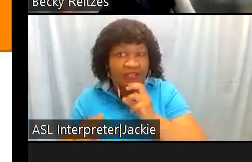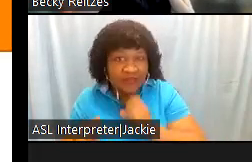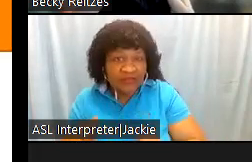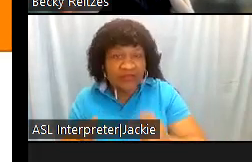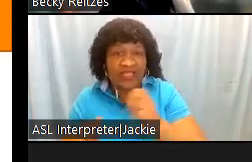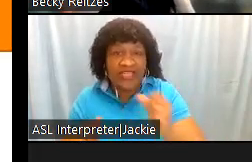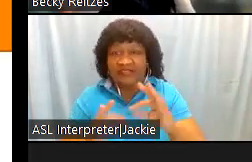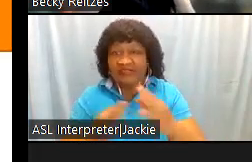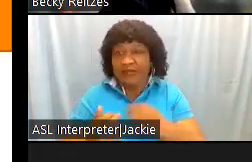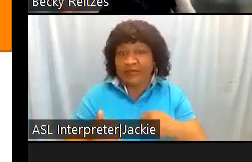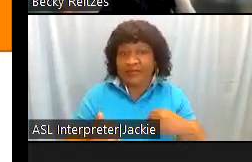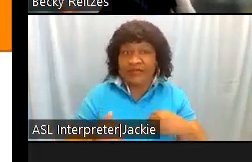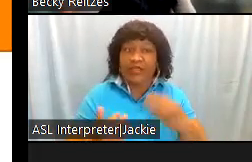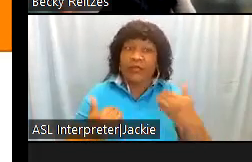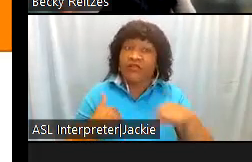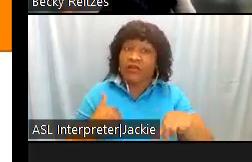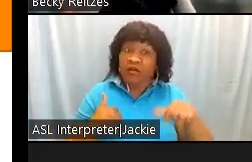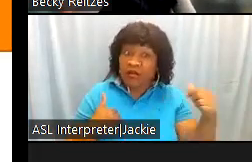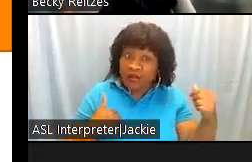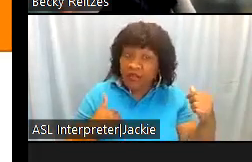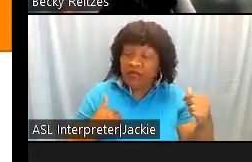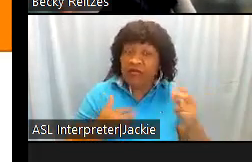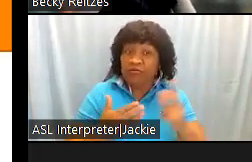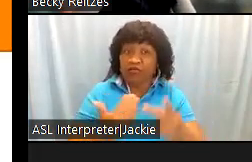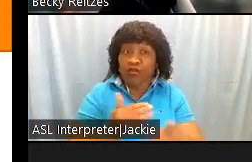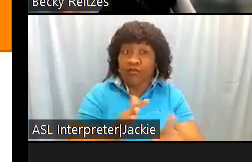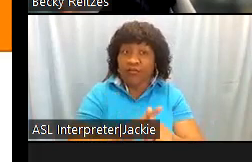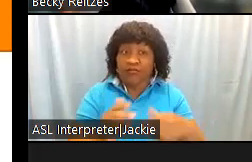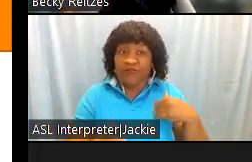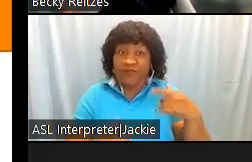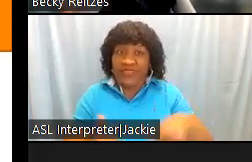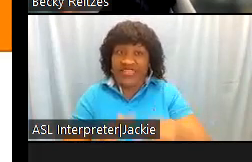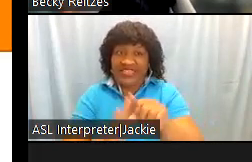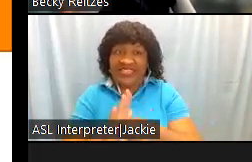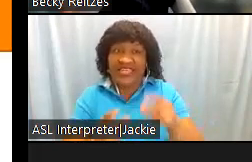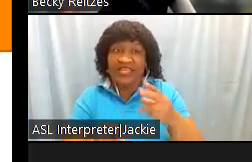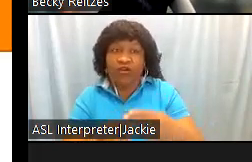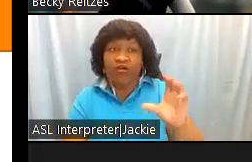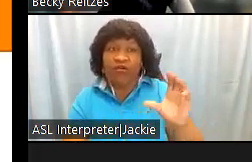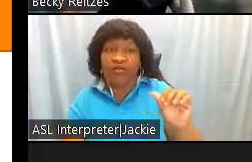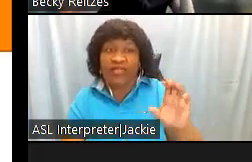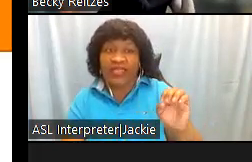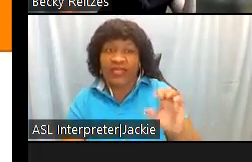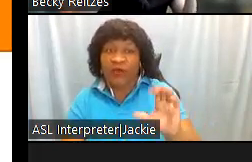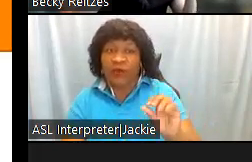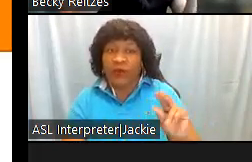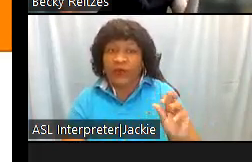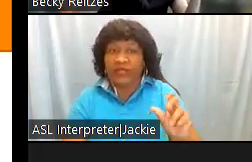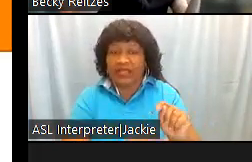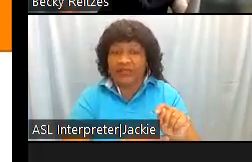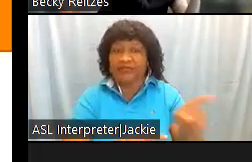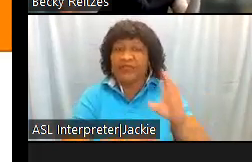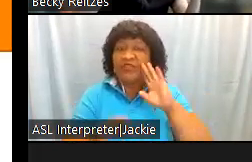And then there's another program through the state called Care Connect, and Care Connect is specifically more focused on